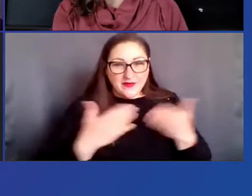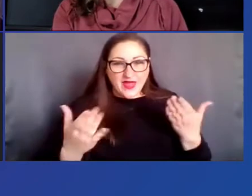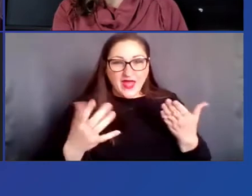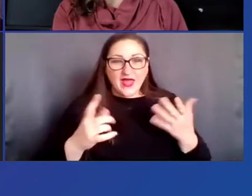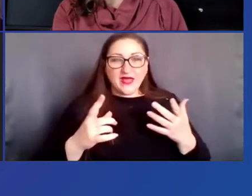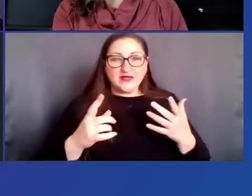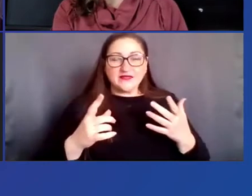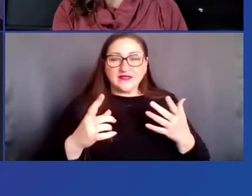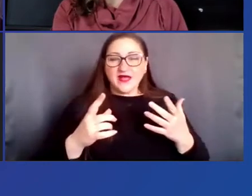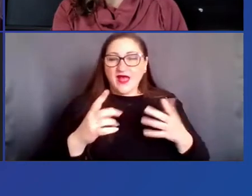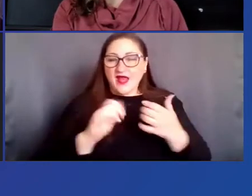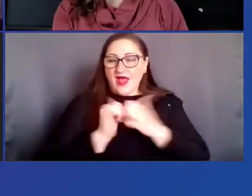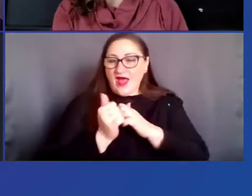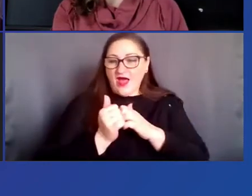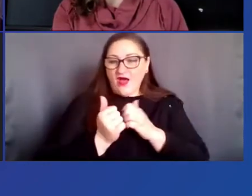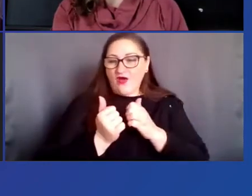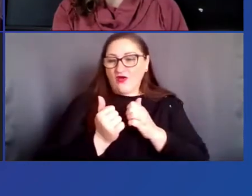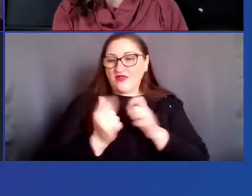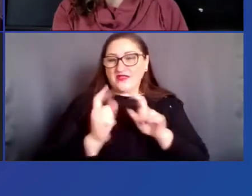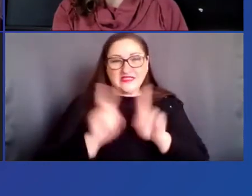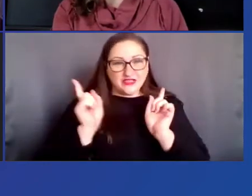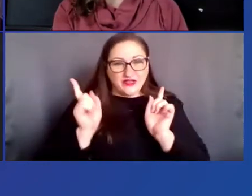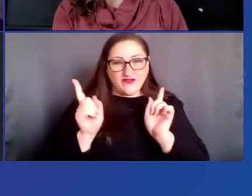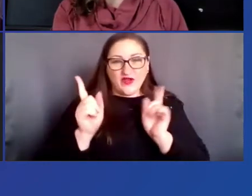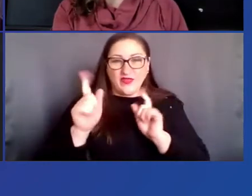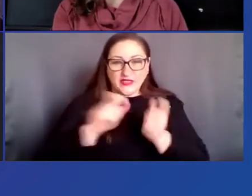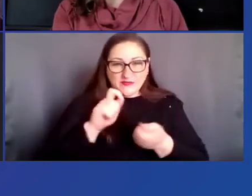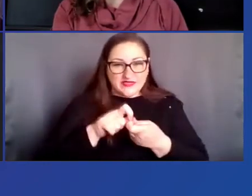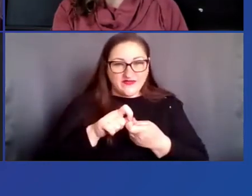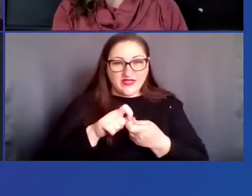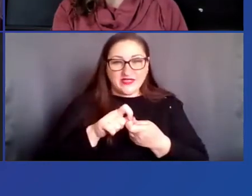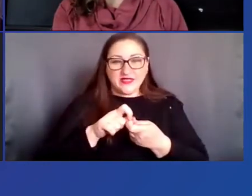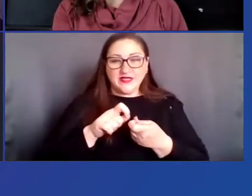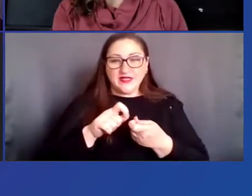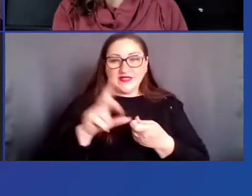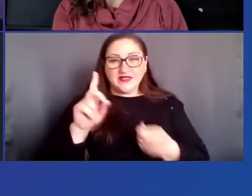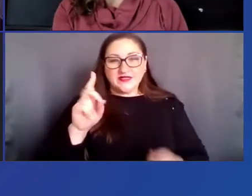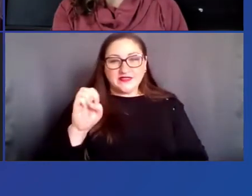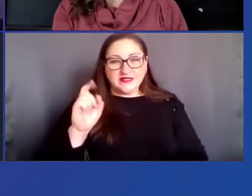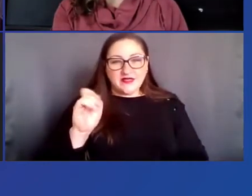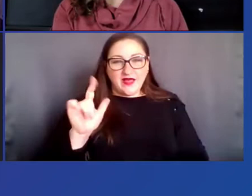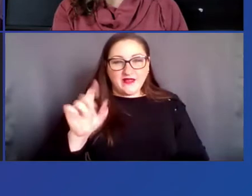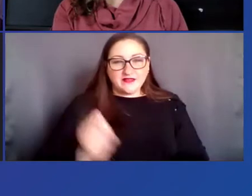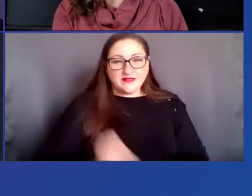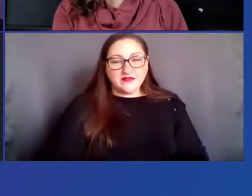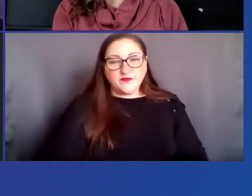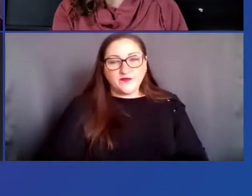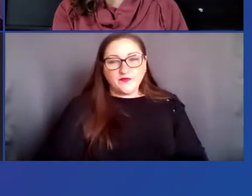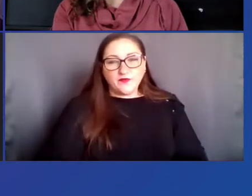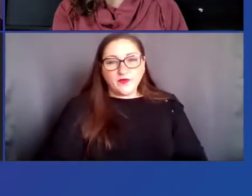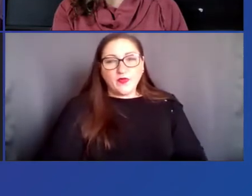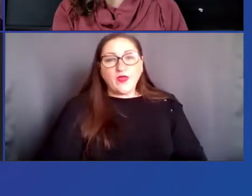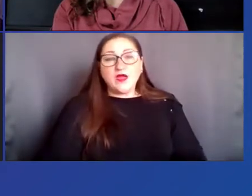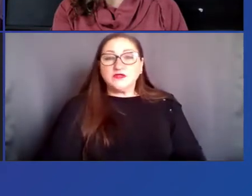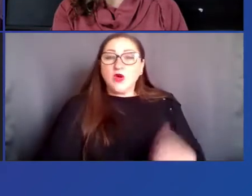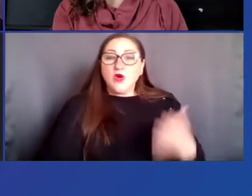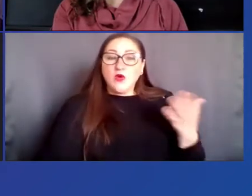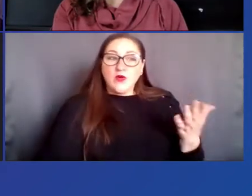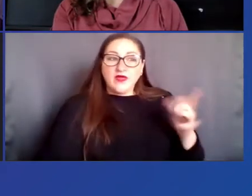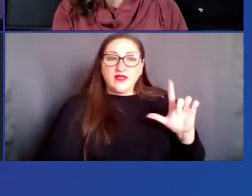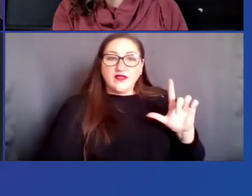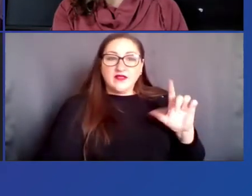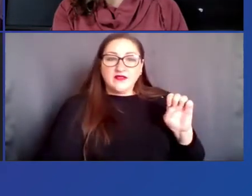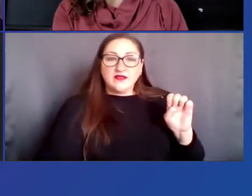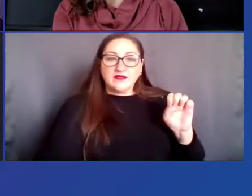like, certain details. So I think that's as far as leadership, that's something,